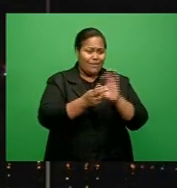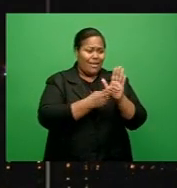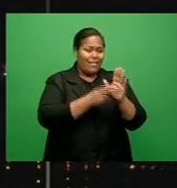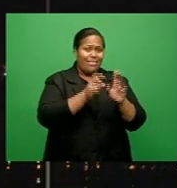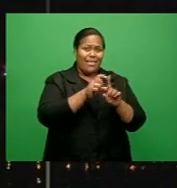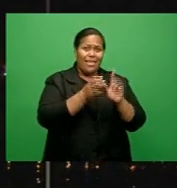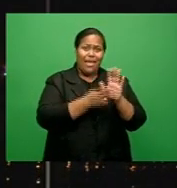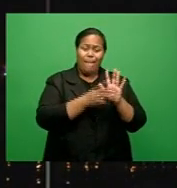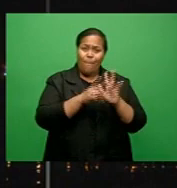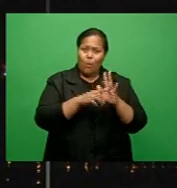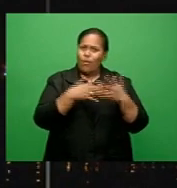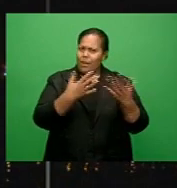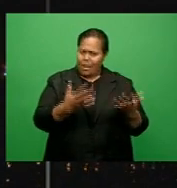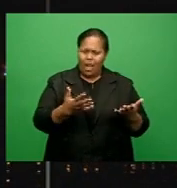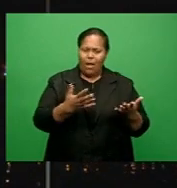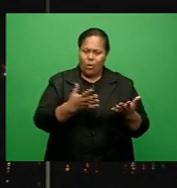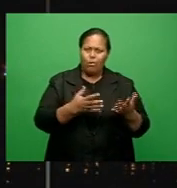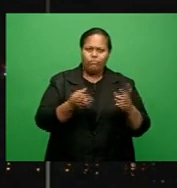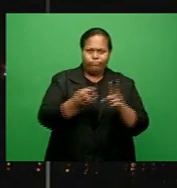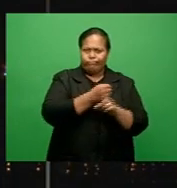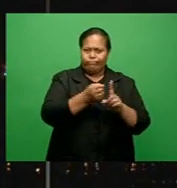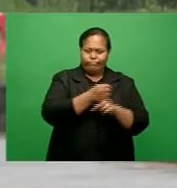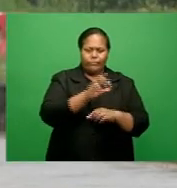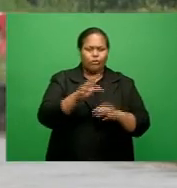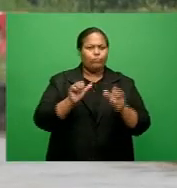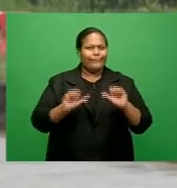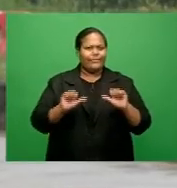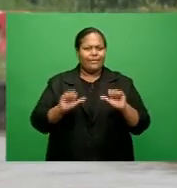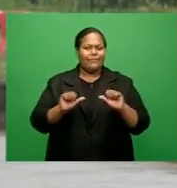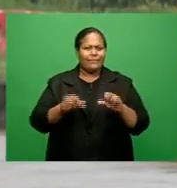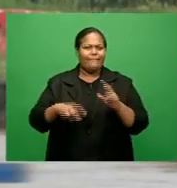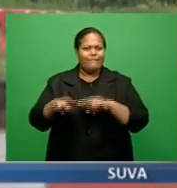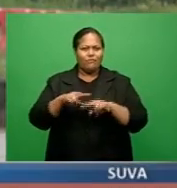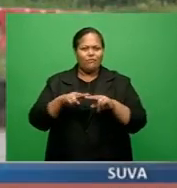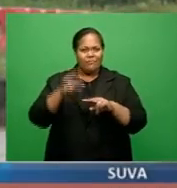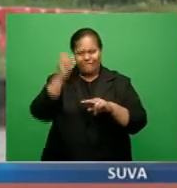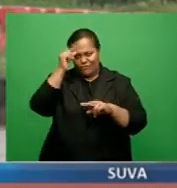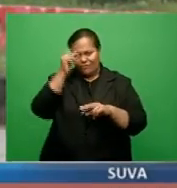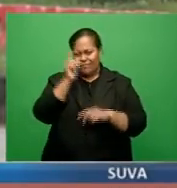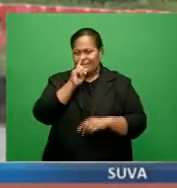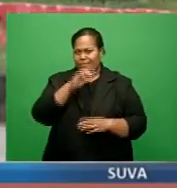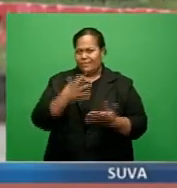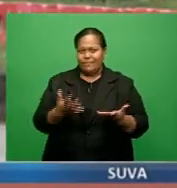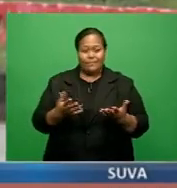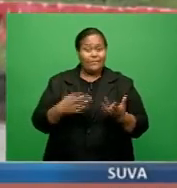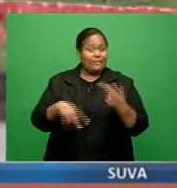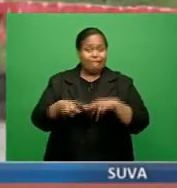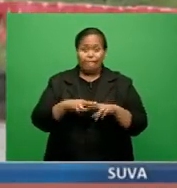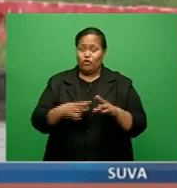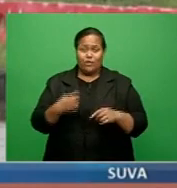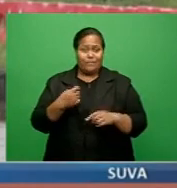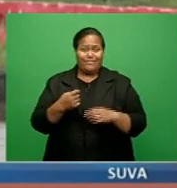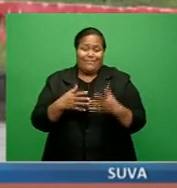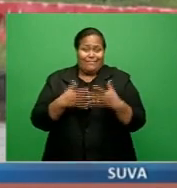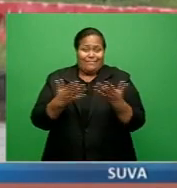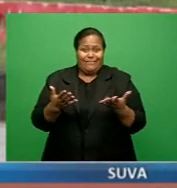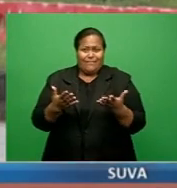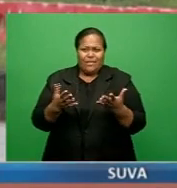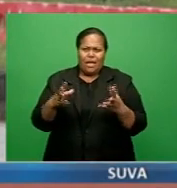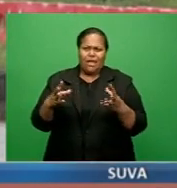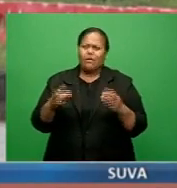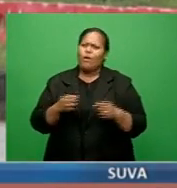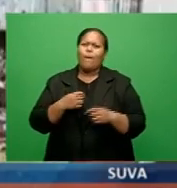culture of disaster risk reduction to protect Fijians. Fiji, being on the front line of a changing climate, has